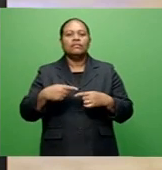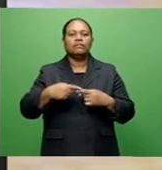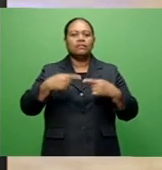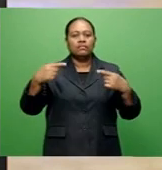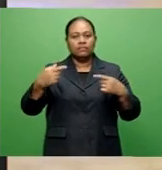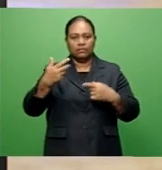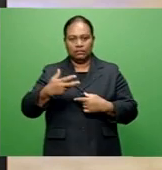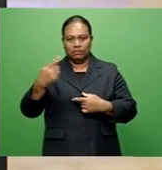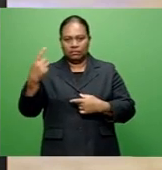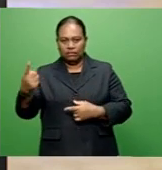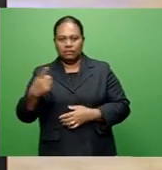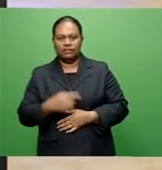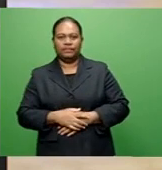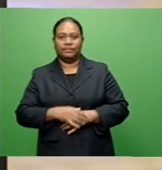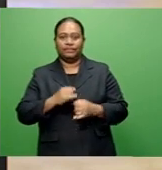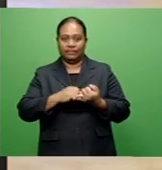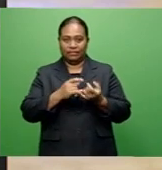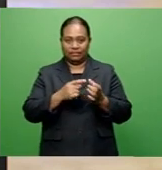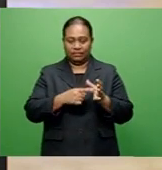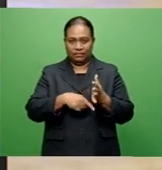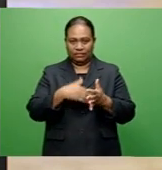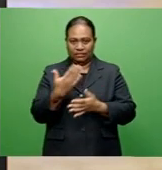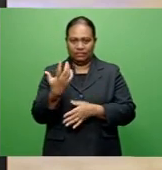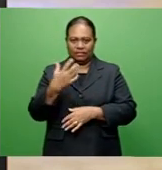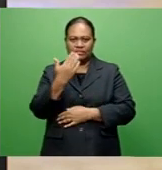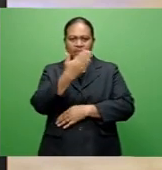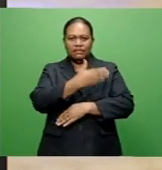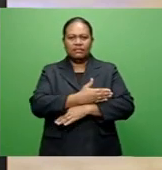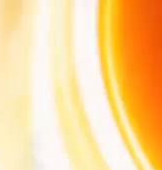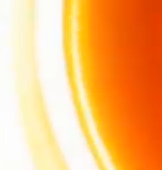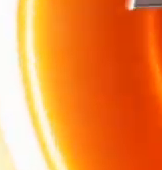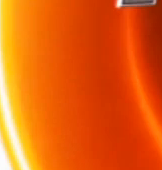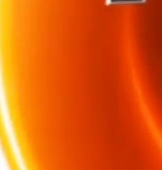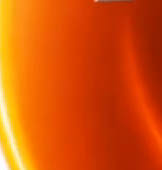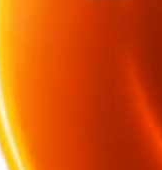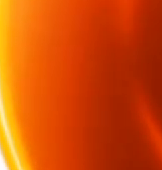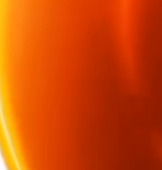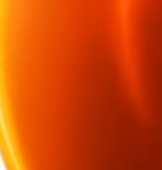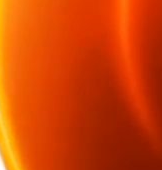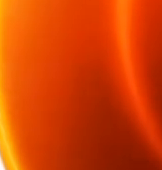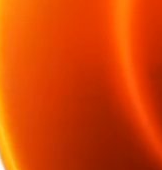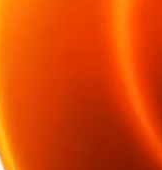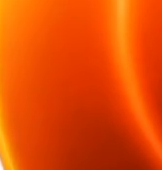of the Detroit Pistons on Saturday night at Chancellor Center.